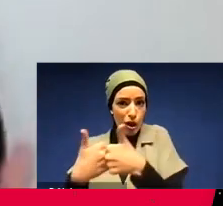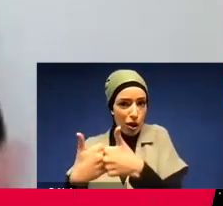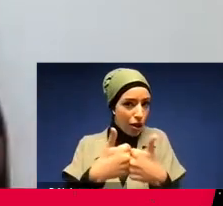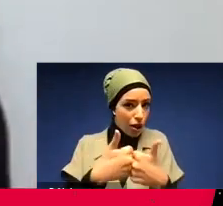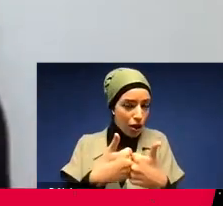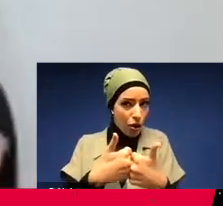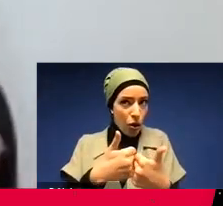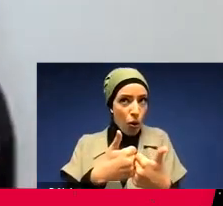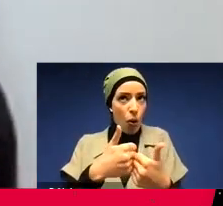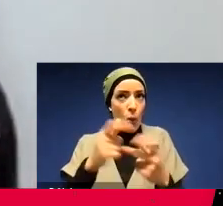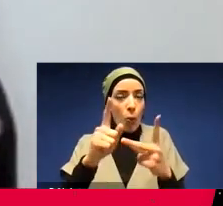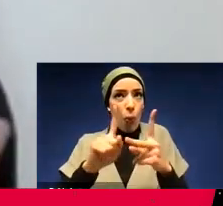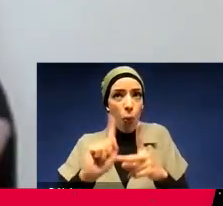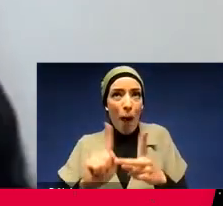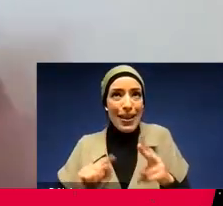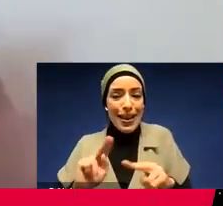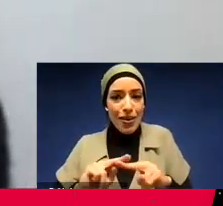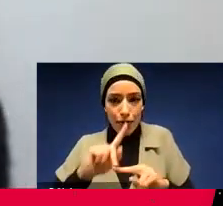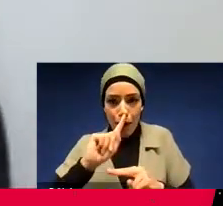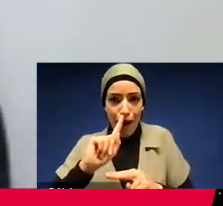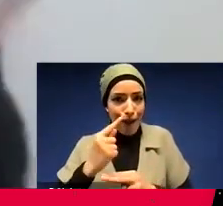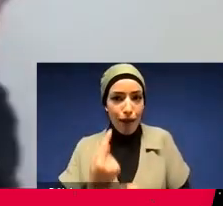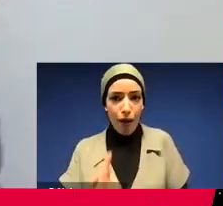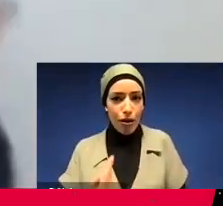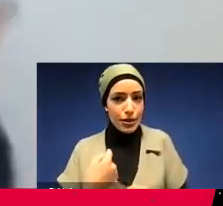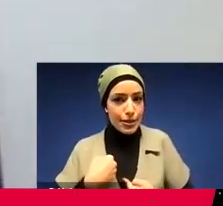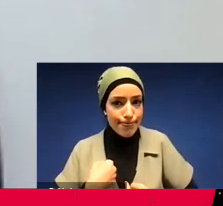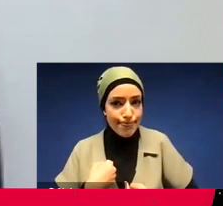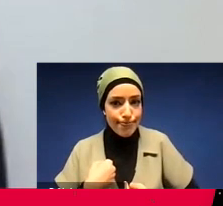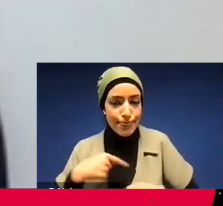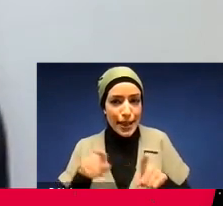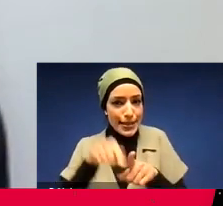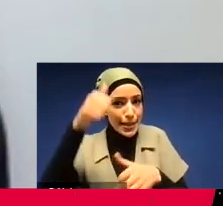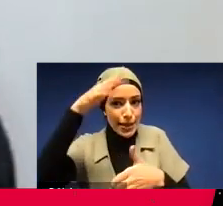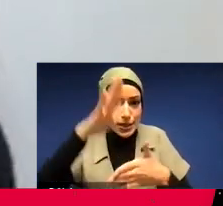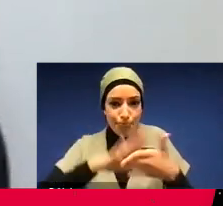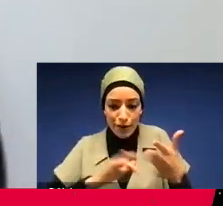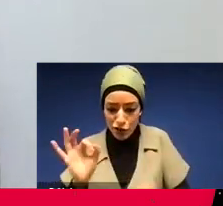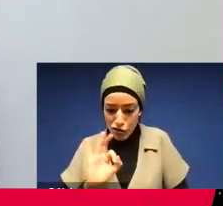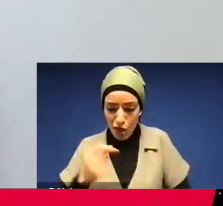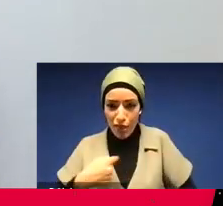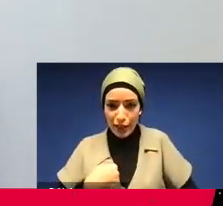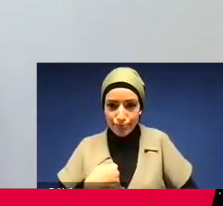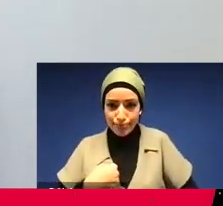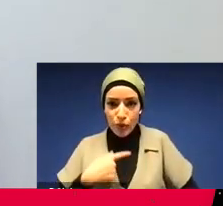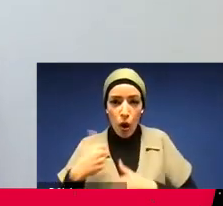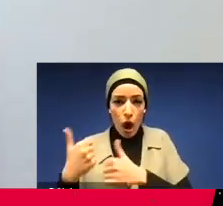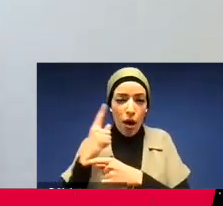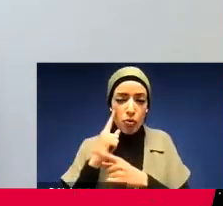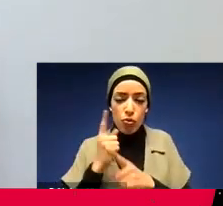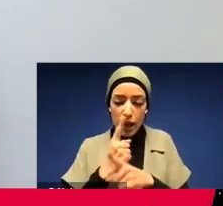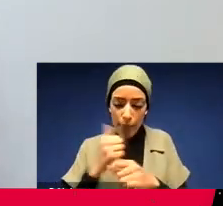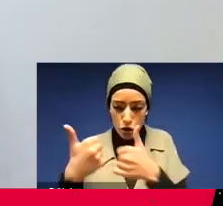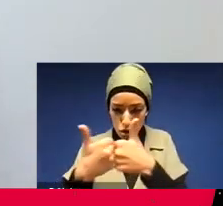relate? And that's where what I mean is, we're reconceptualizing solidarity to look at the systems of oppression